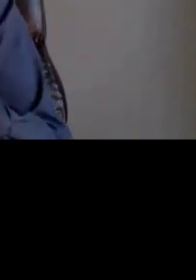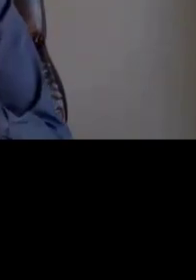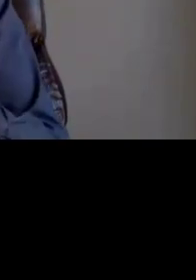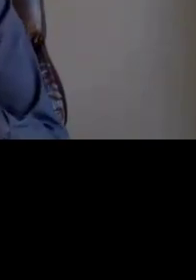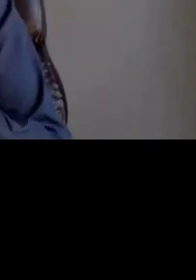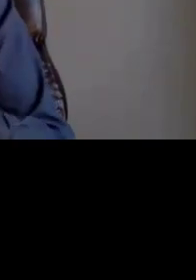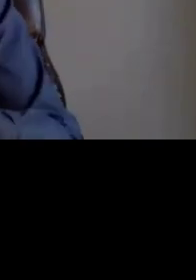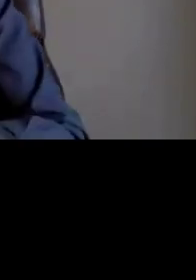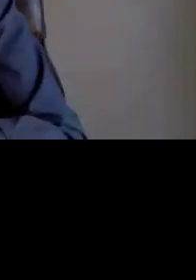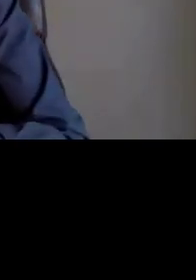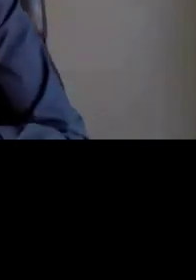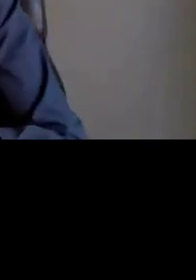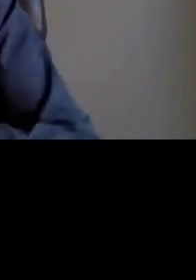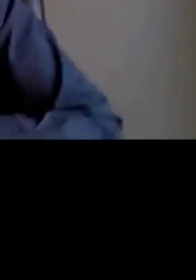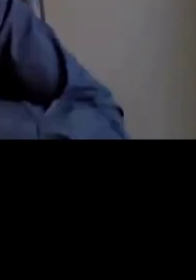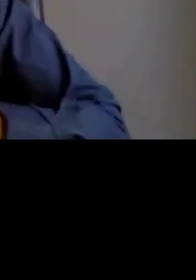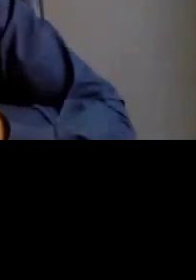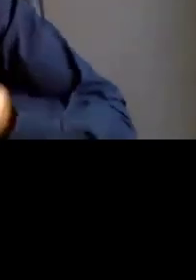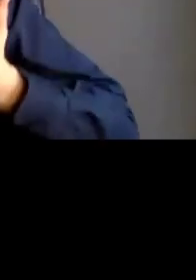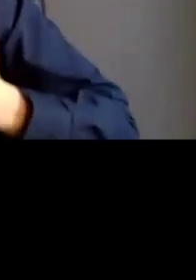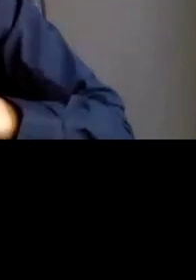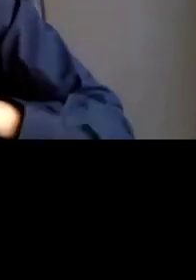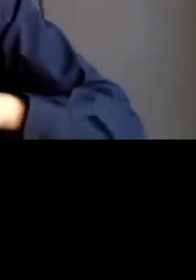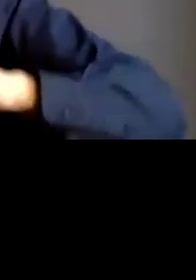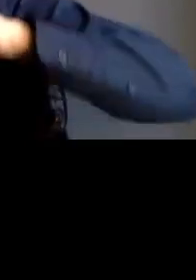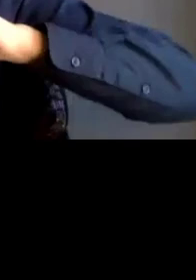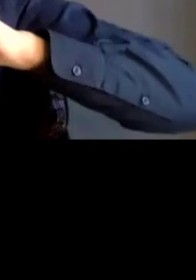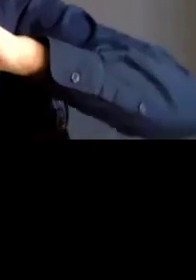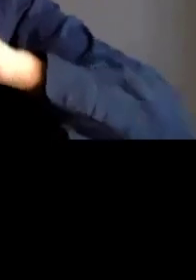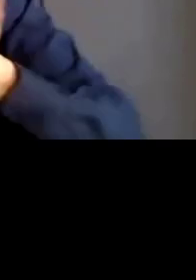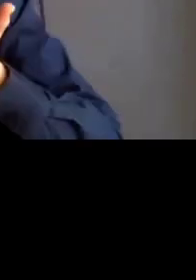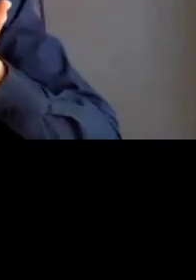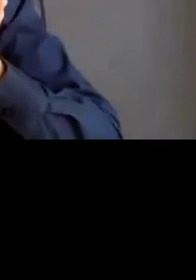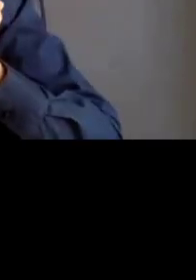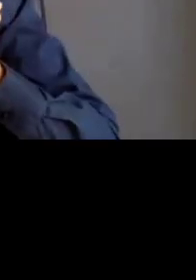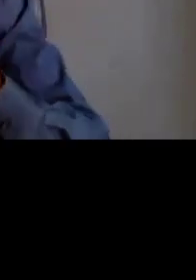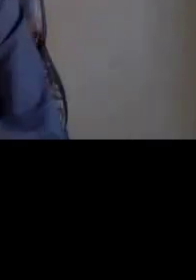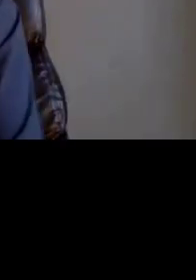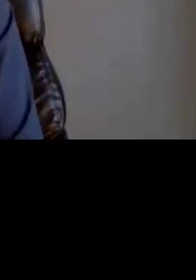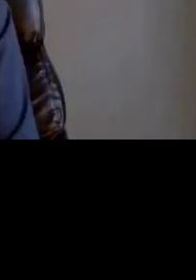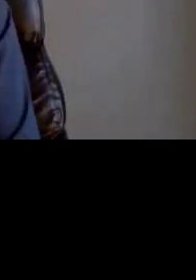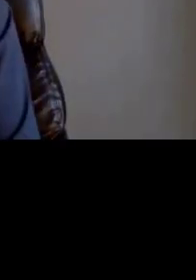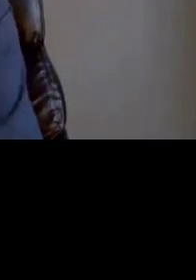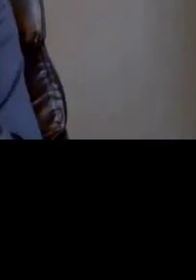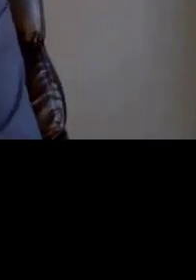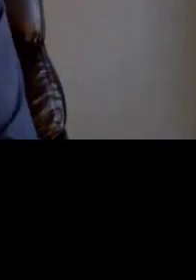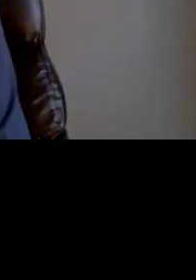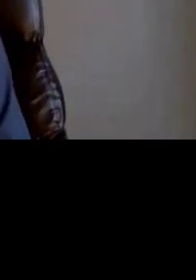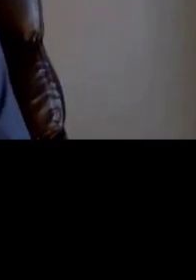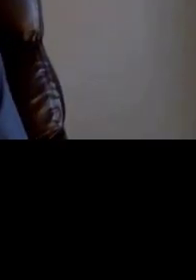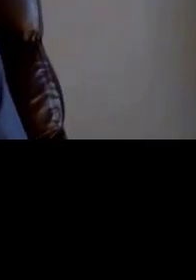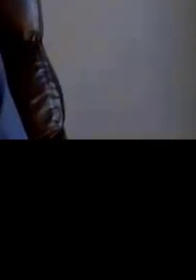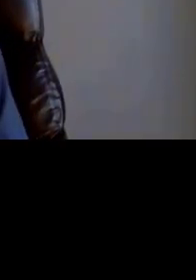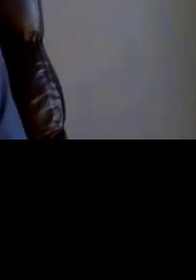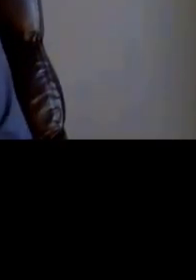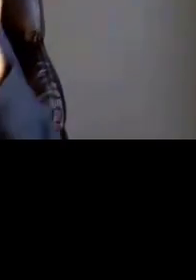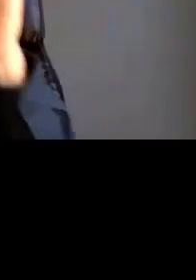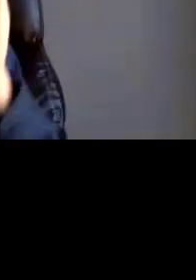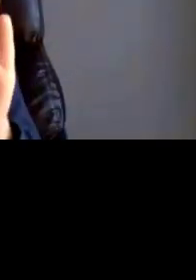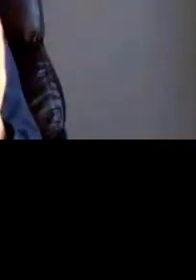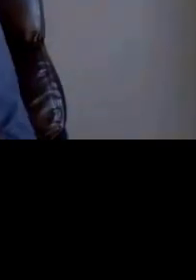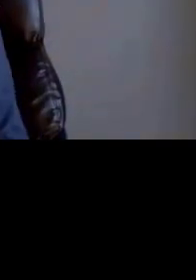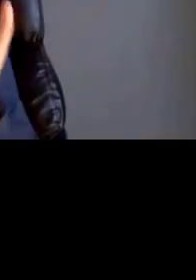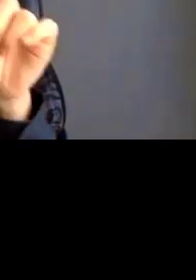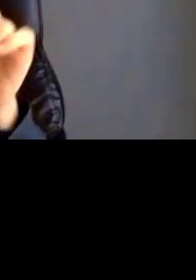had to take time away in order to deal with life. Great. And so what about those people who have already, they're no